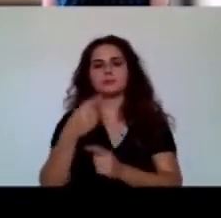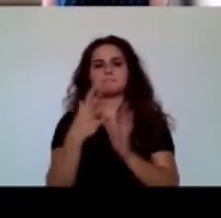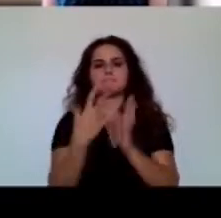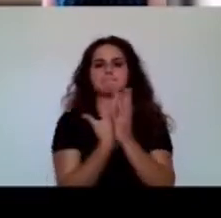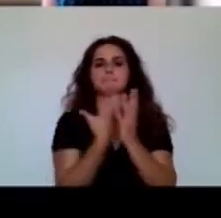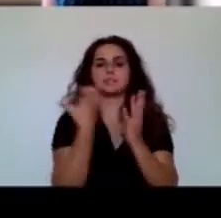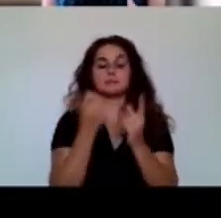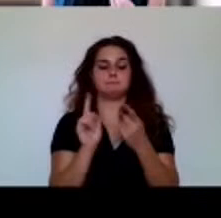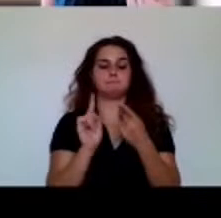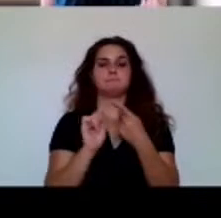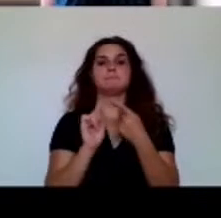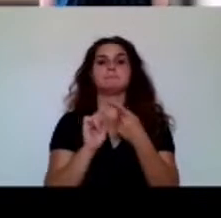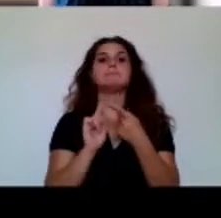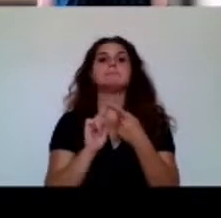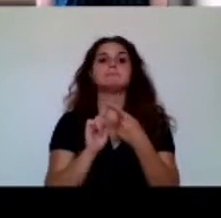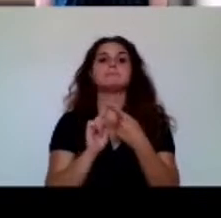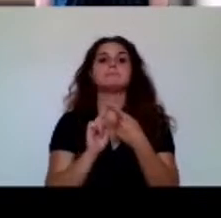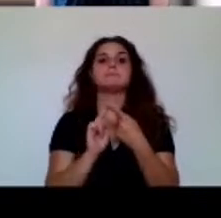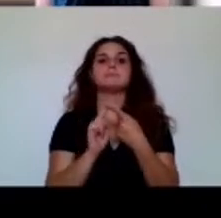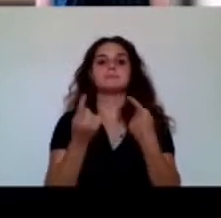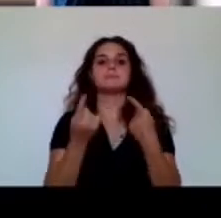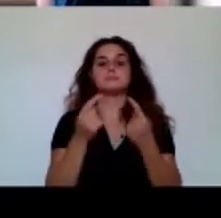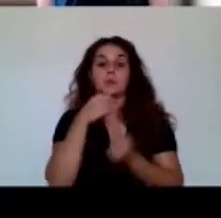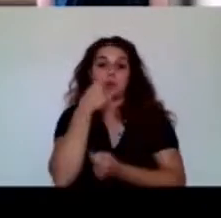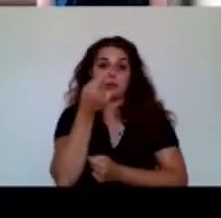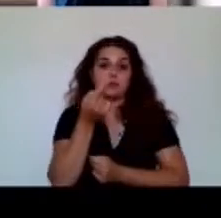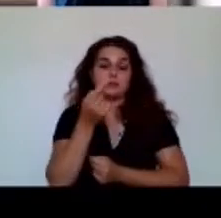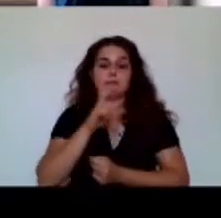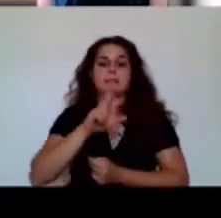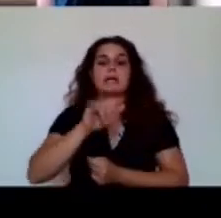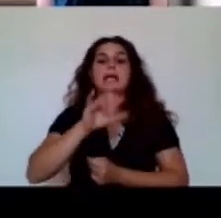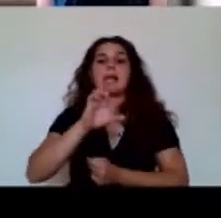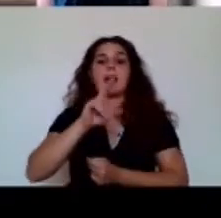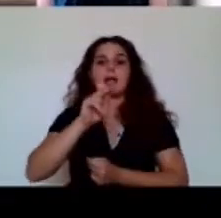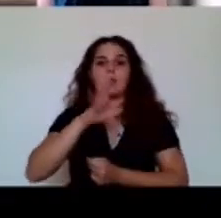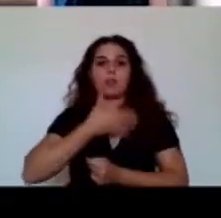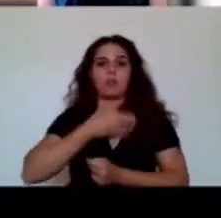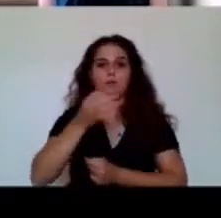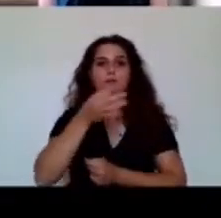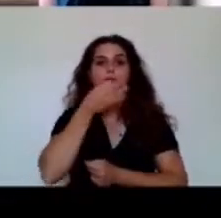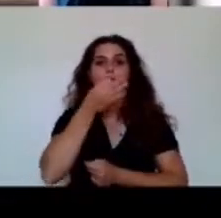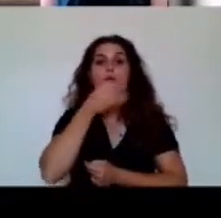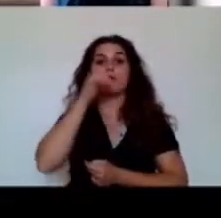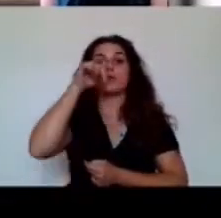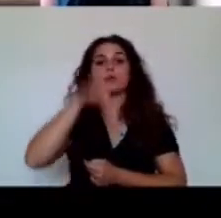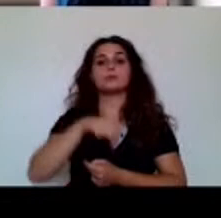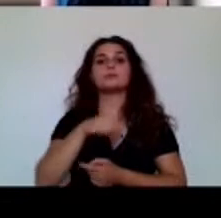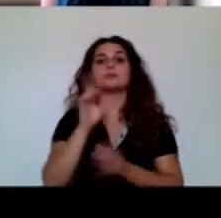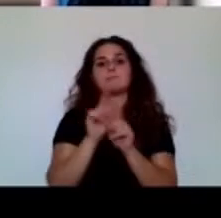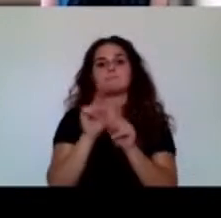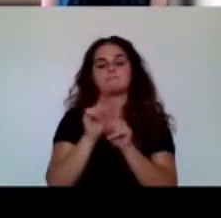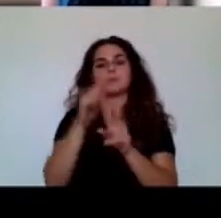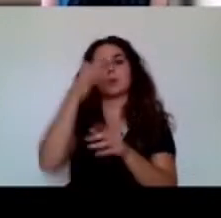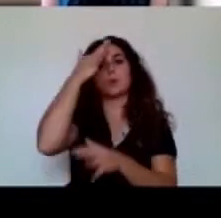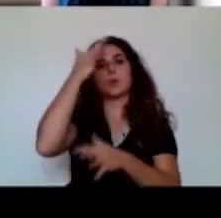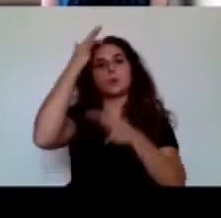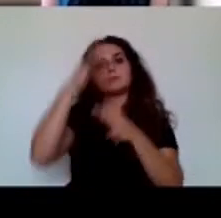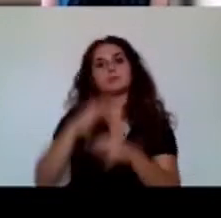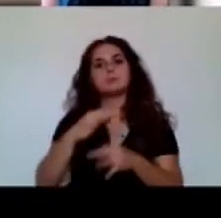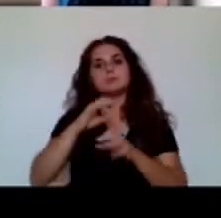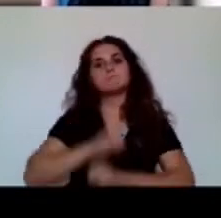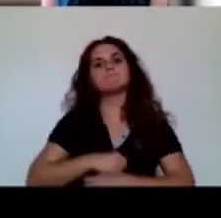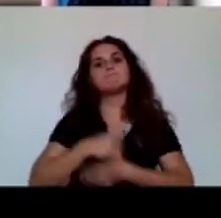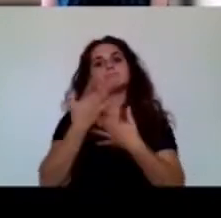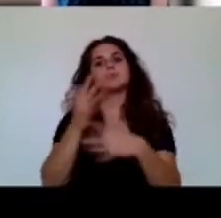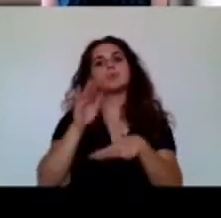all, like Ricardo told you earlier, what I've shown you today is that our behavior results both from